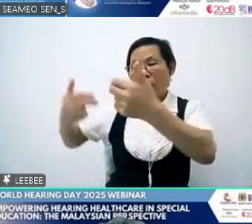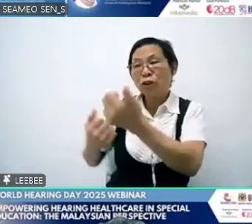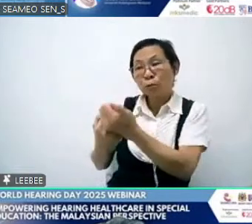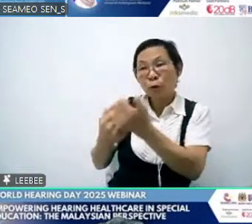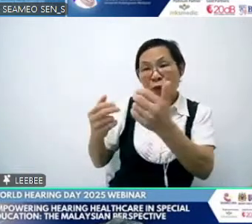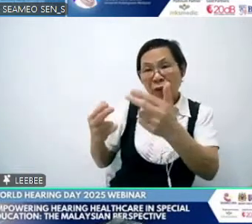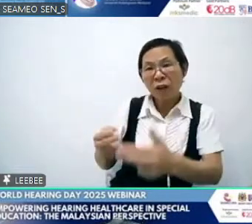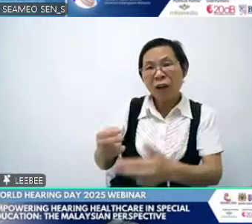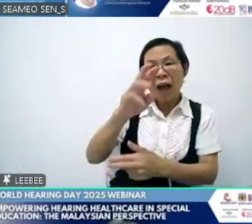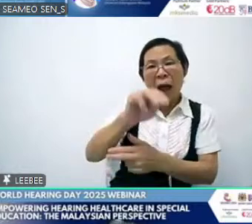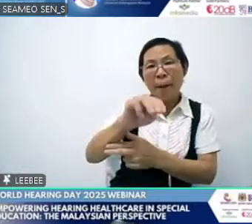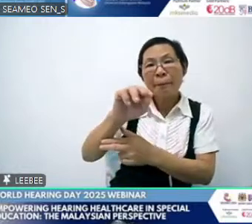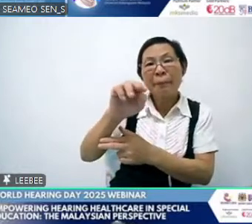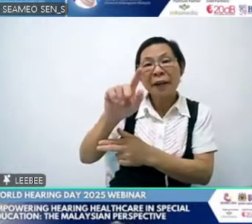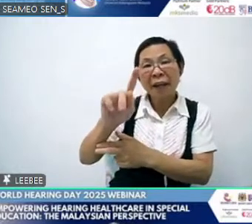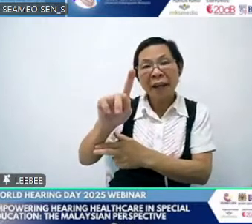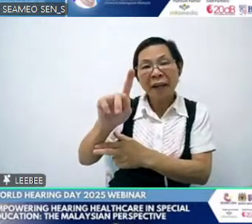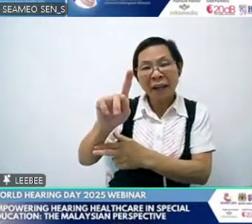MKS Medit.